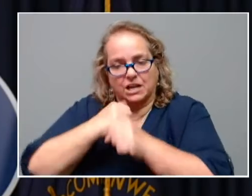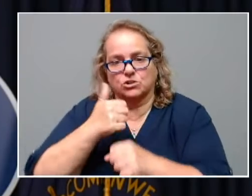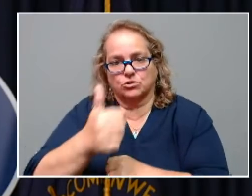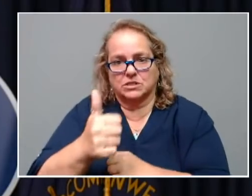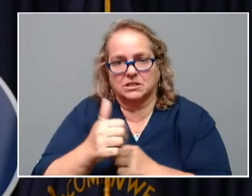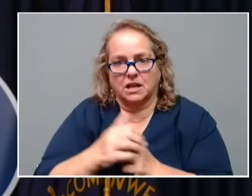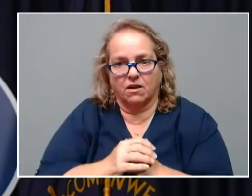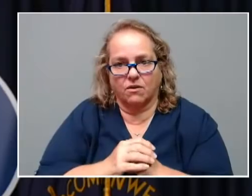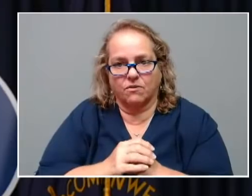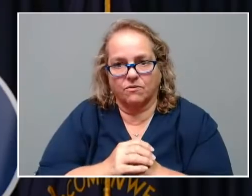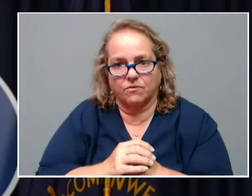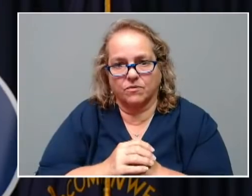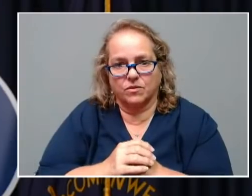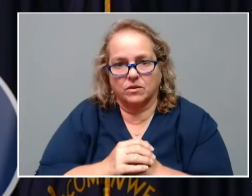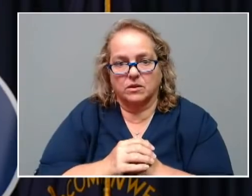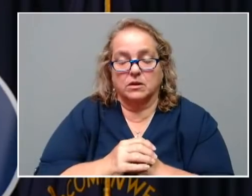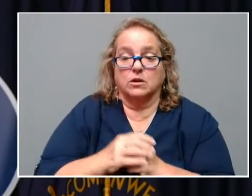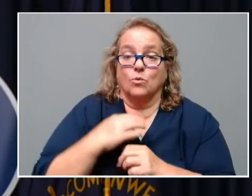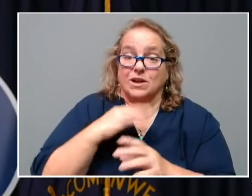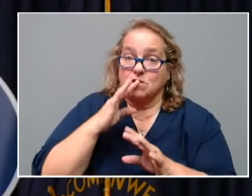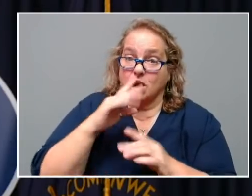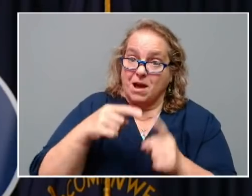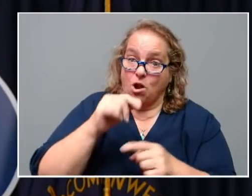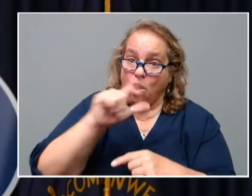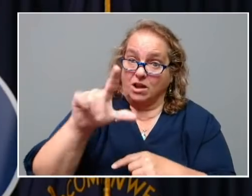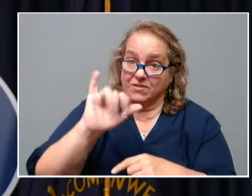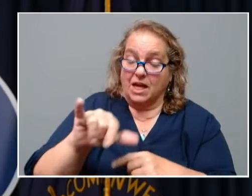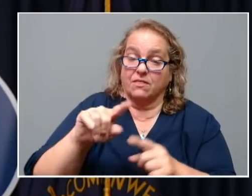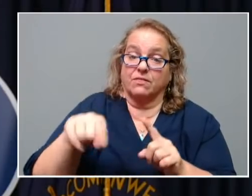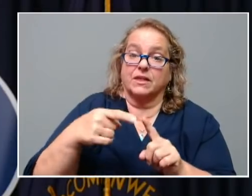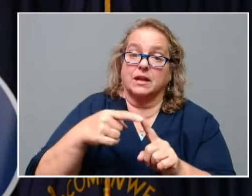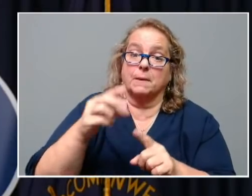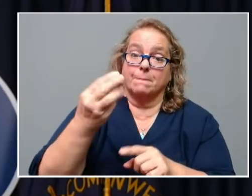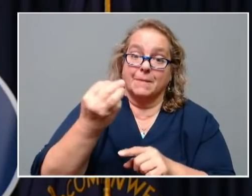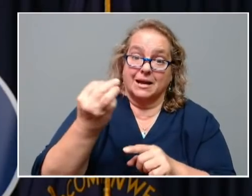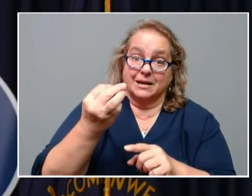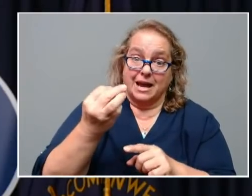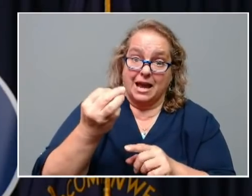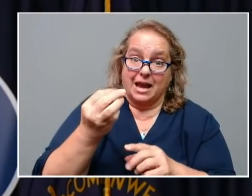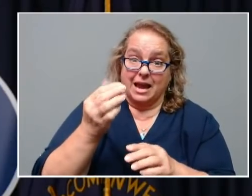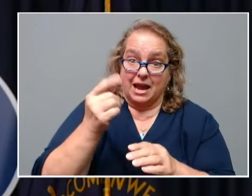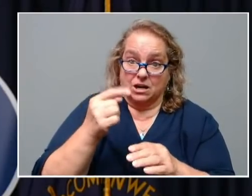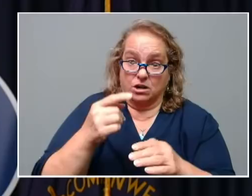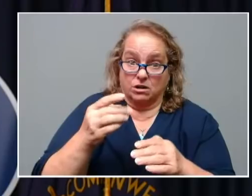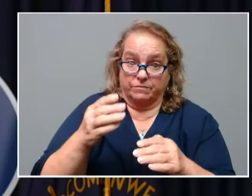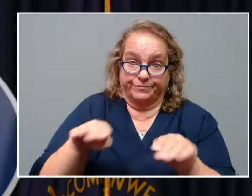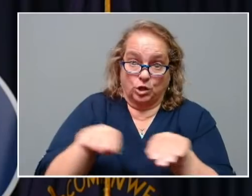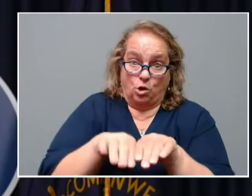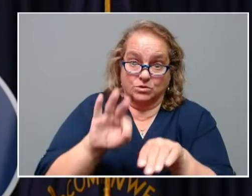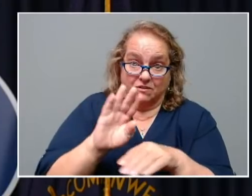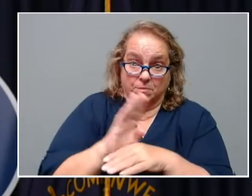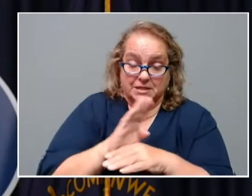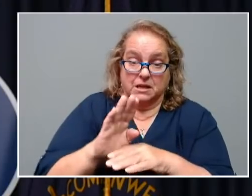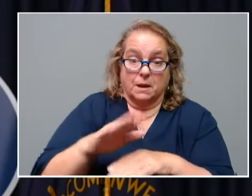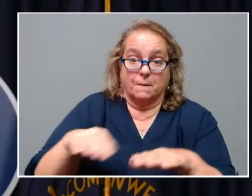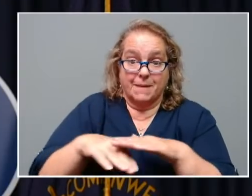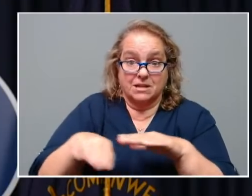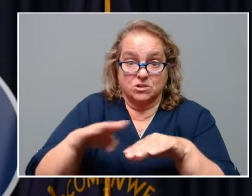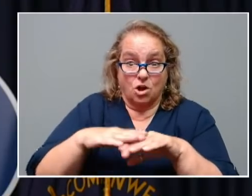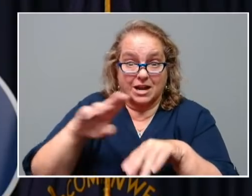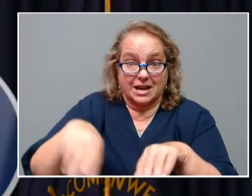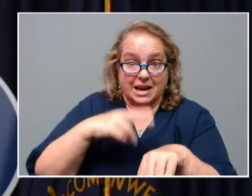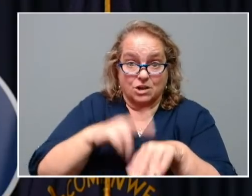news that we got, I think, Monday at the close of business. And that is based on a national shortage. The federal government is now going to